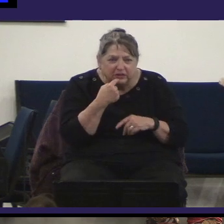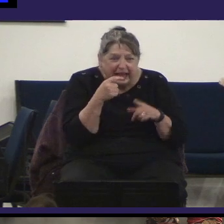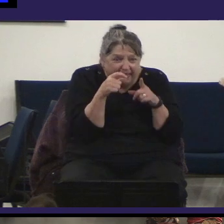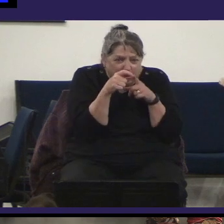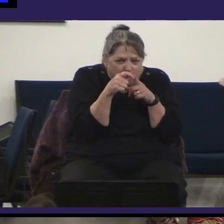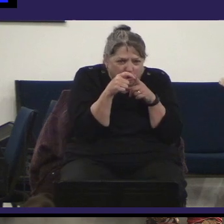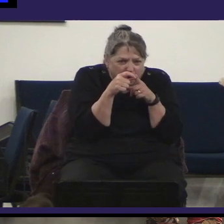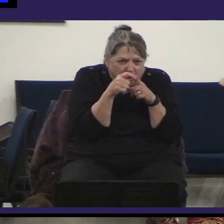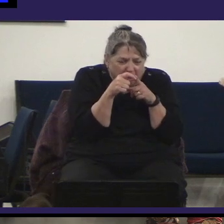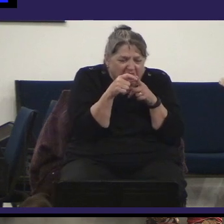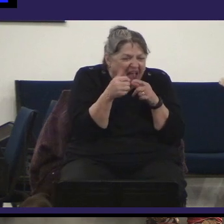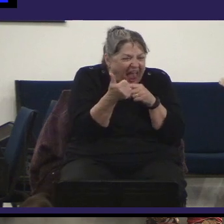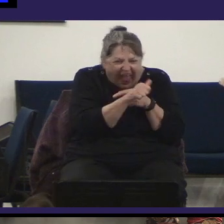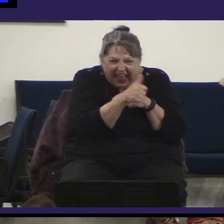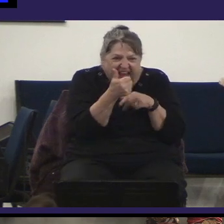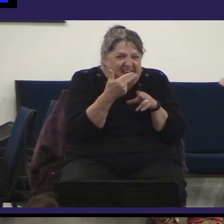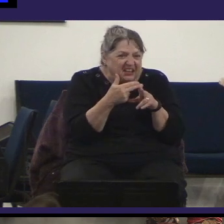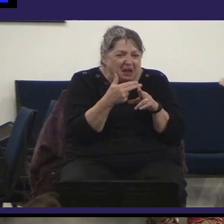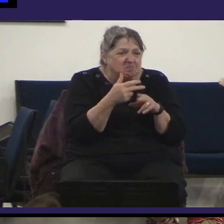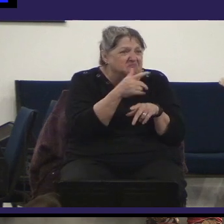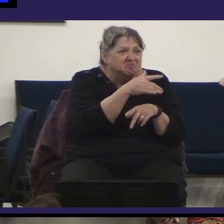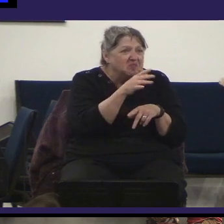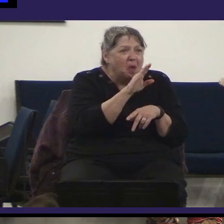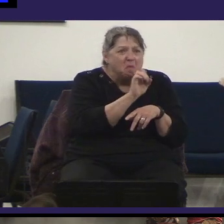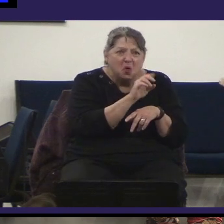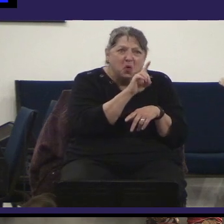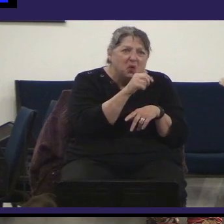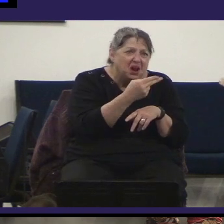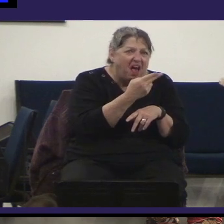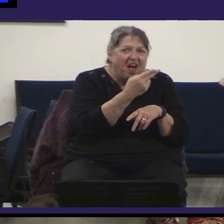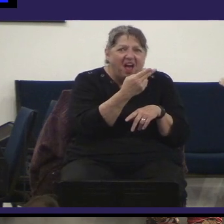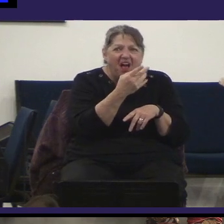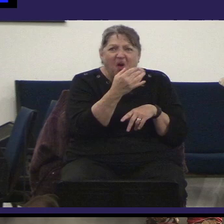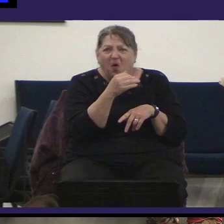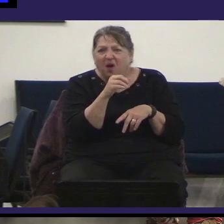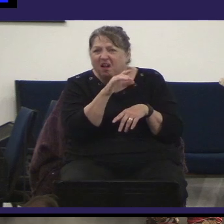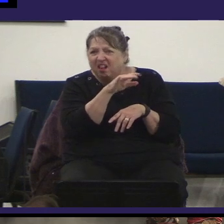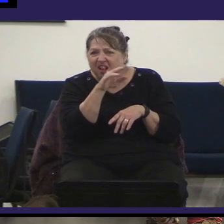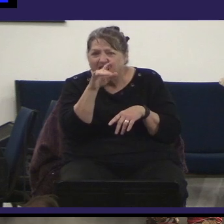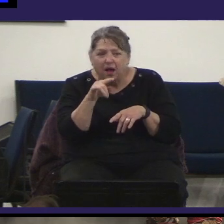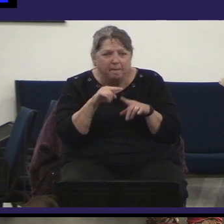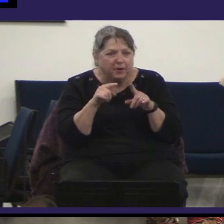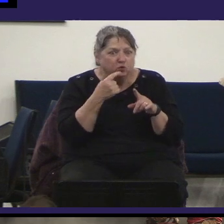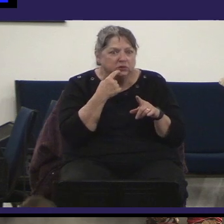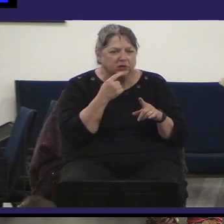any name, any spiritual figure. But when you mention Jesus,